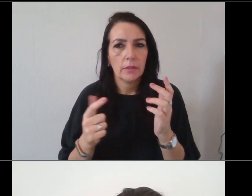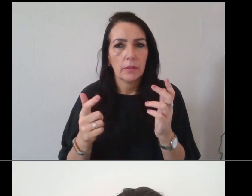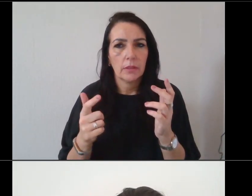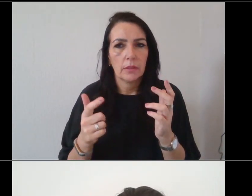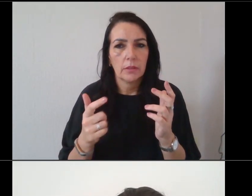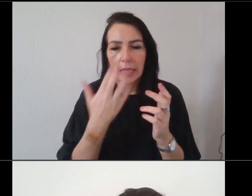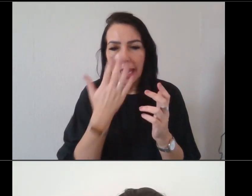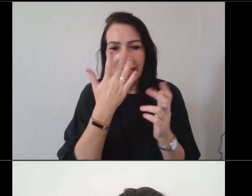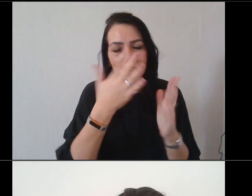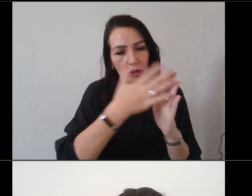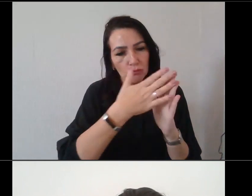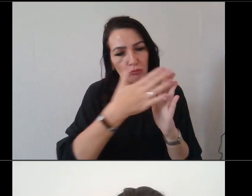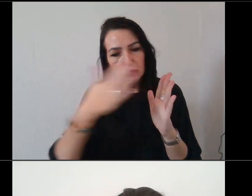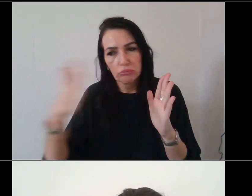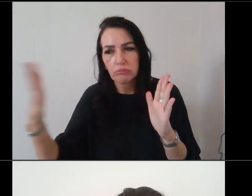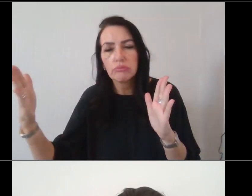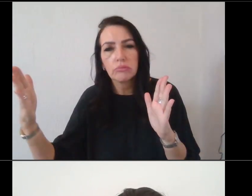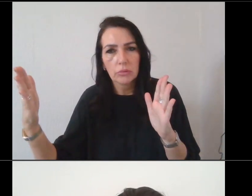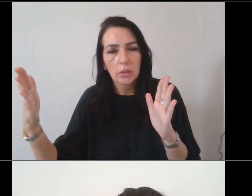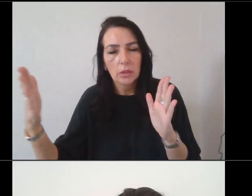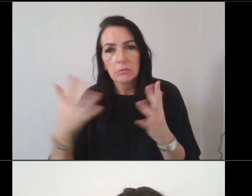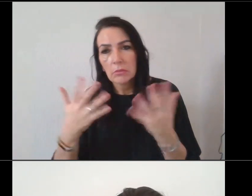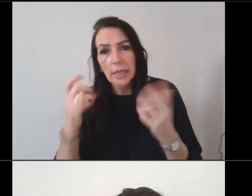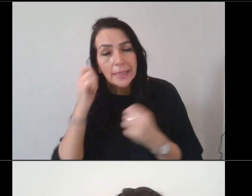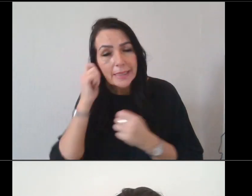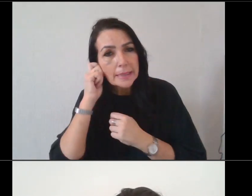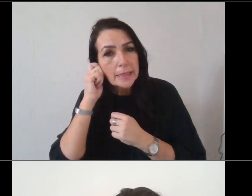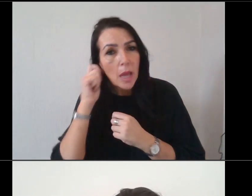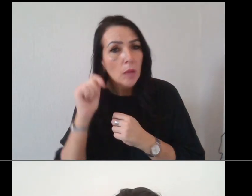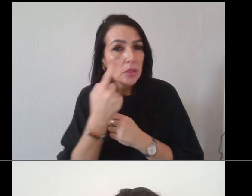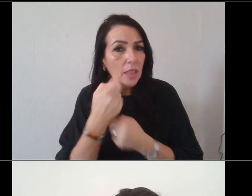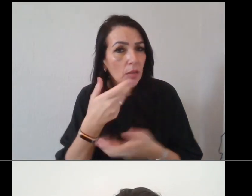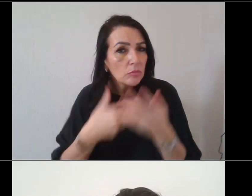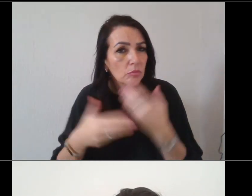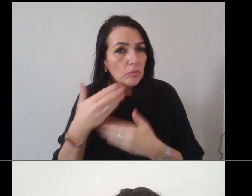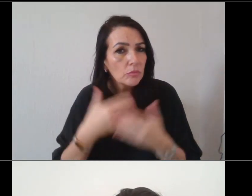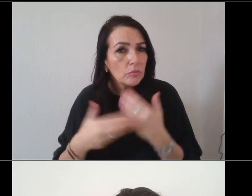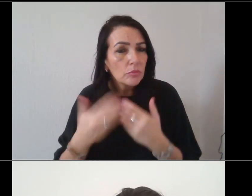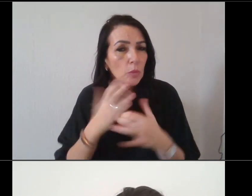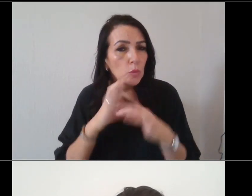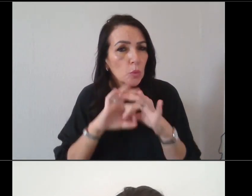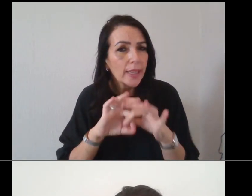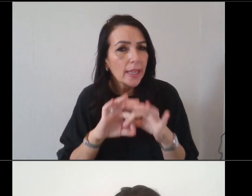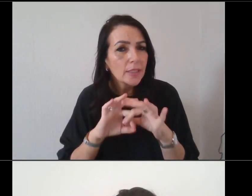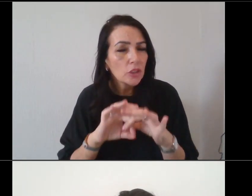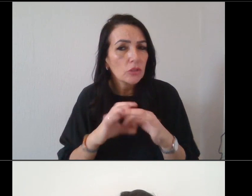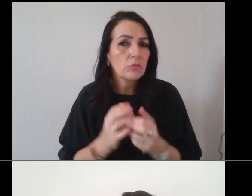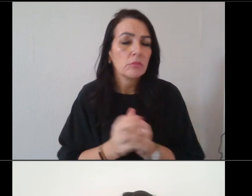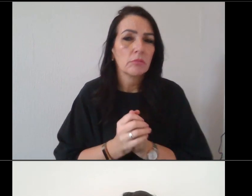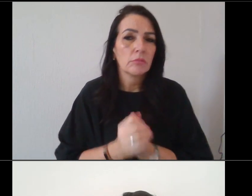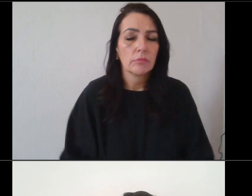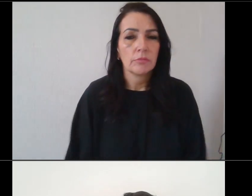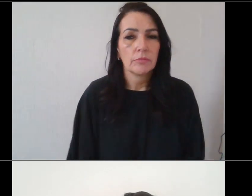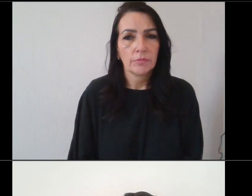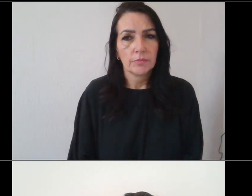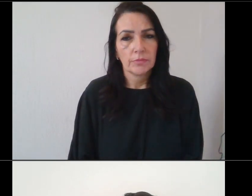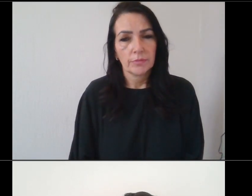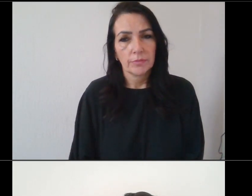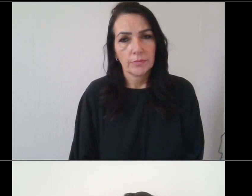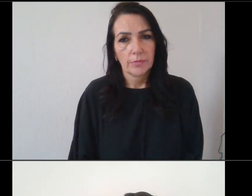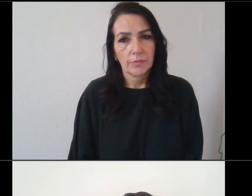age range, and if there will be any tips that can engage one over the older members